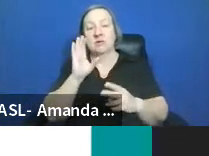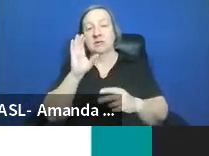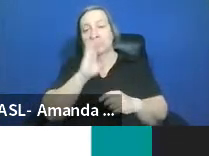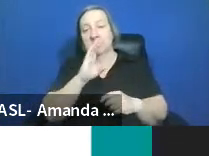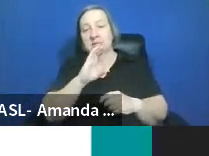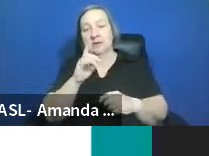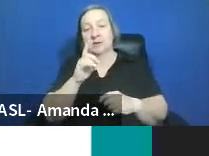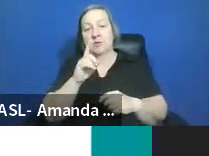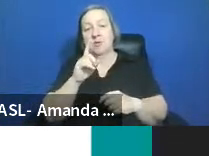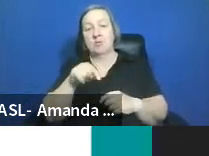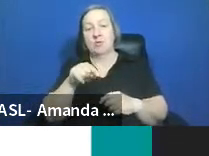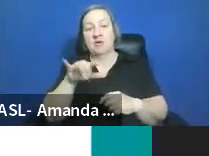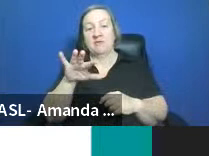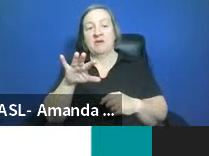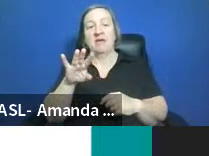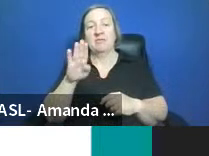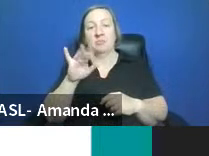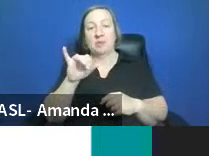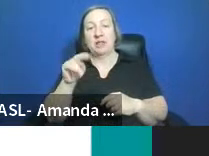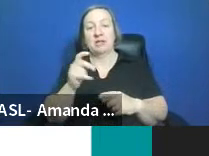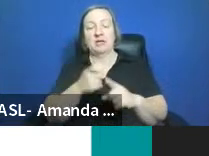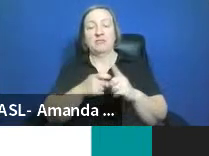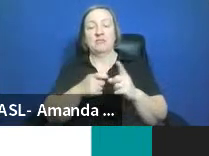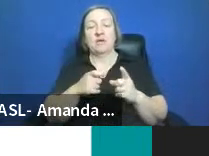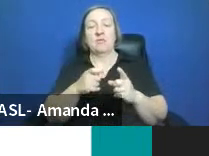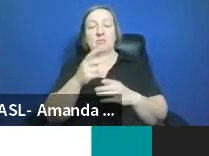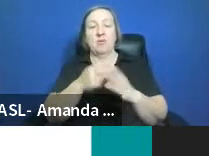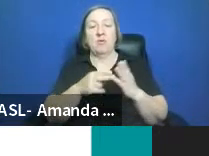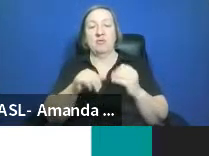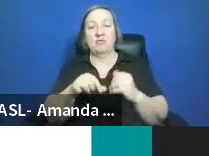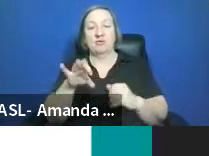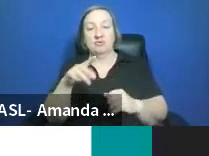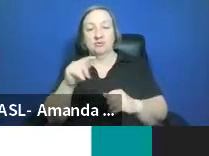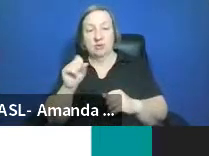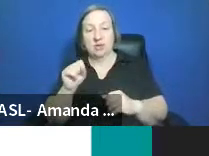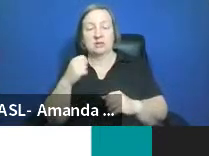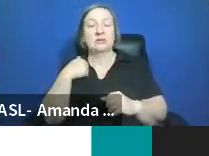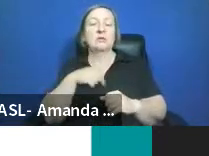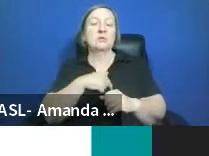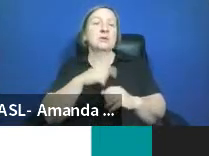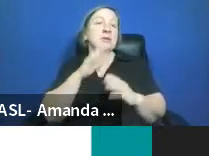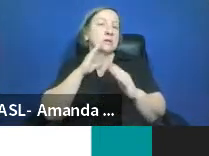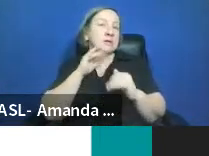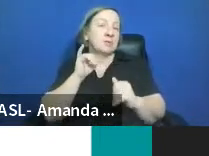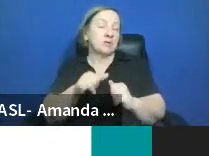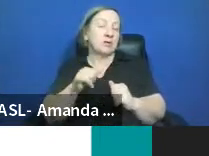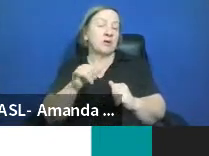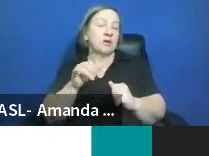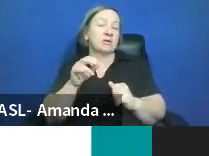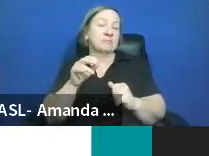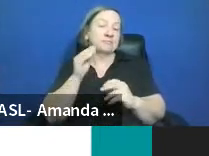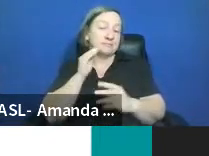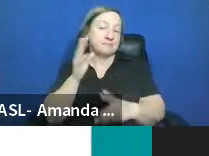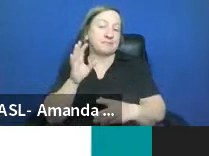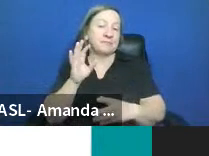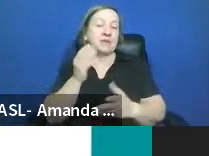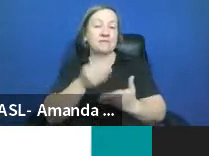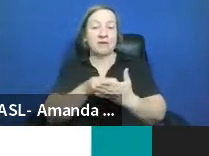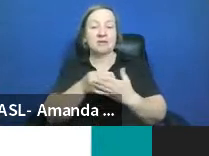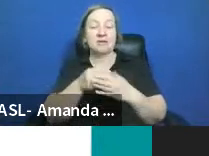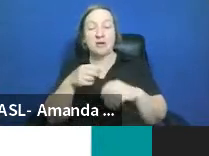$1.5 billion from a combination between those grants. We expect those the notice of funding opportunity or the notice